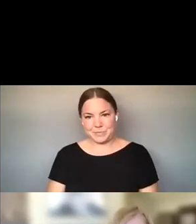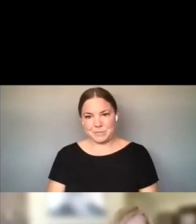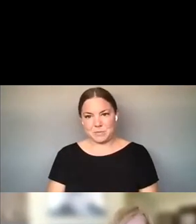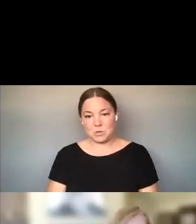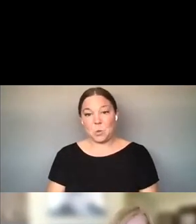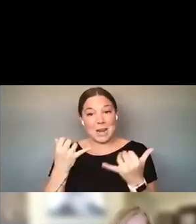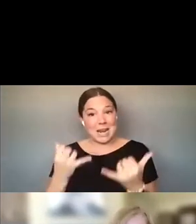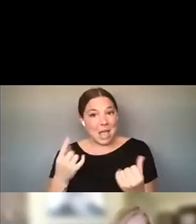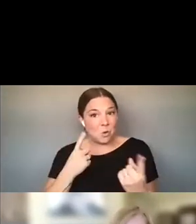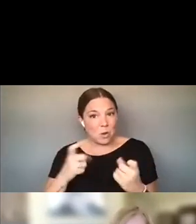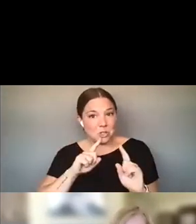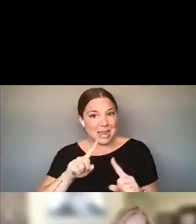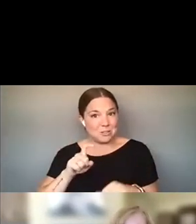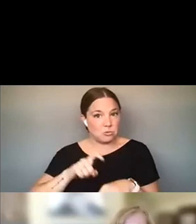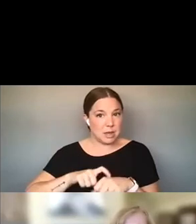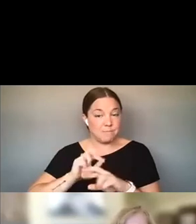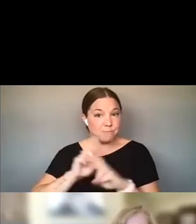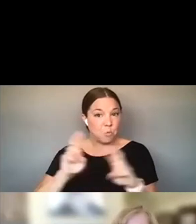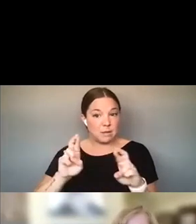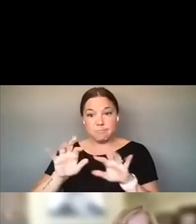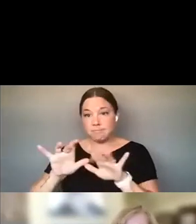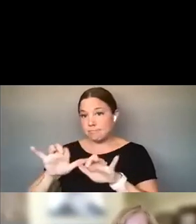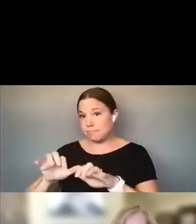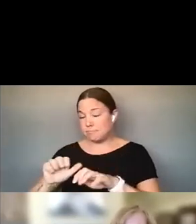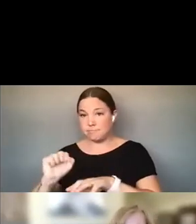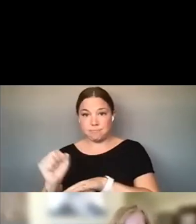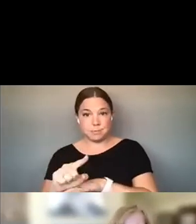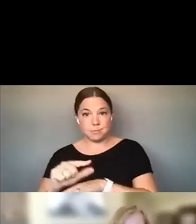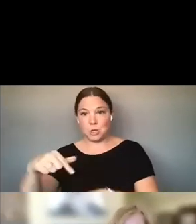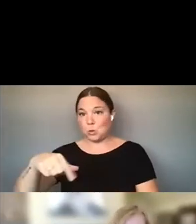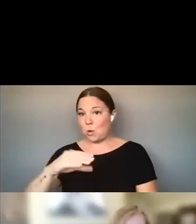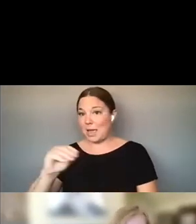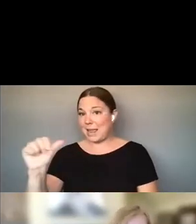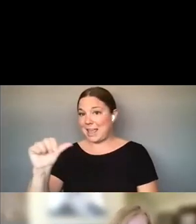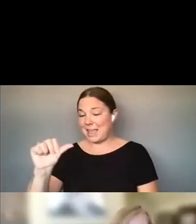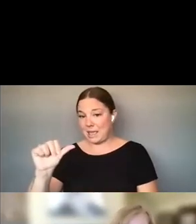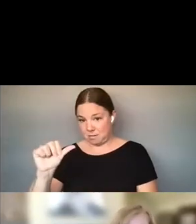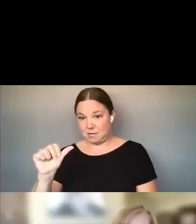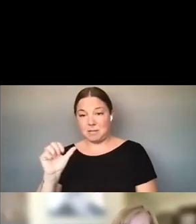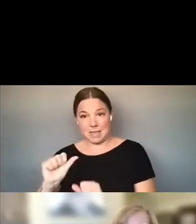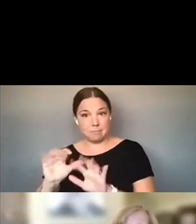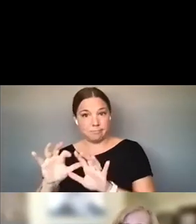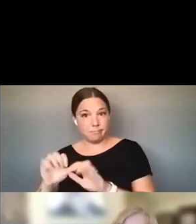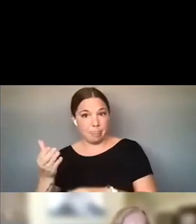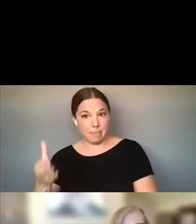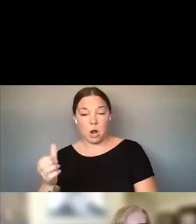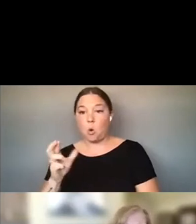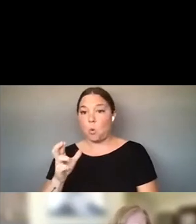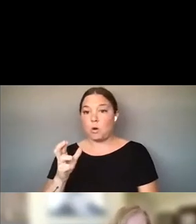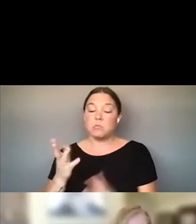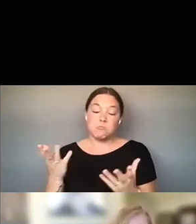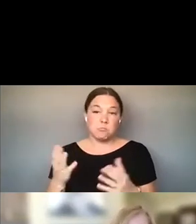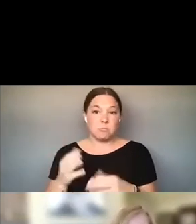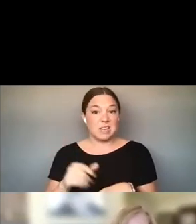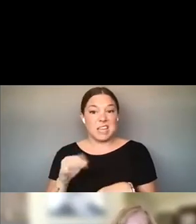questions now. You can either enter them in the Q&A section at the bottom of your screen. Or, and if we